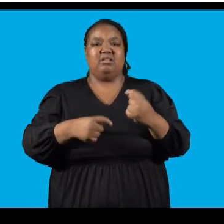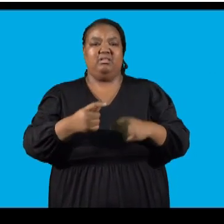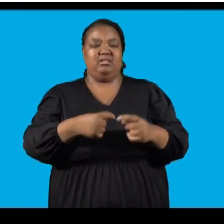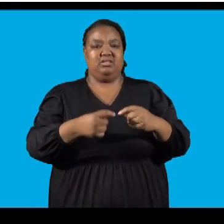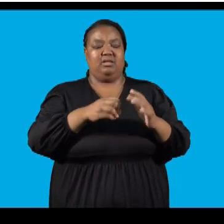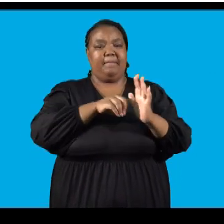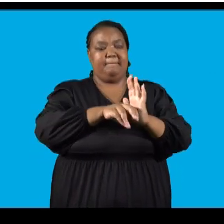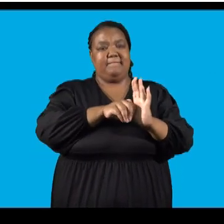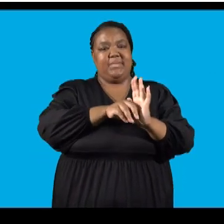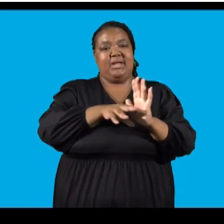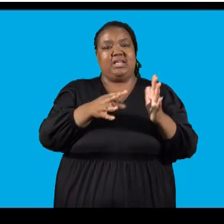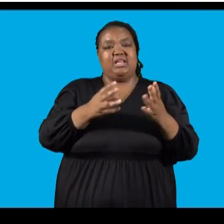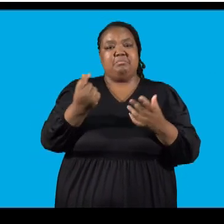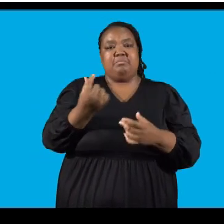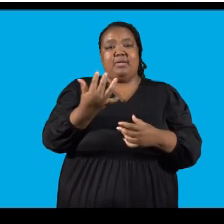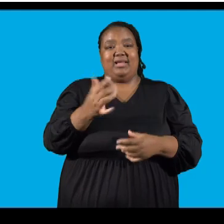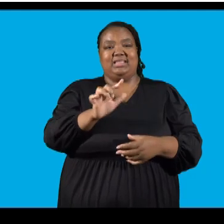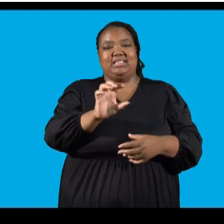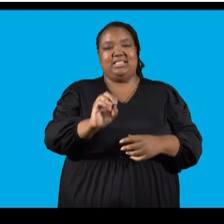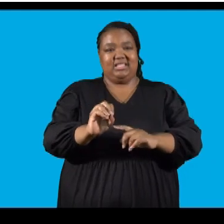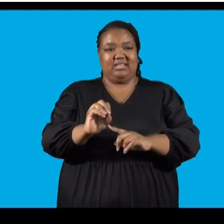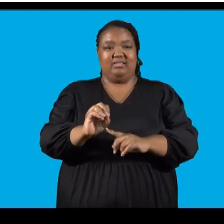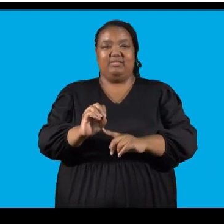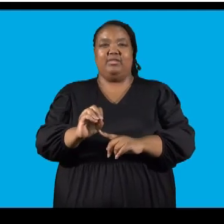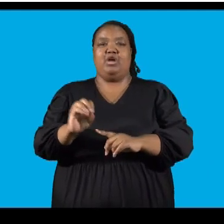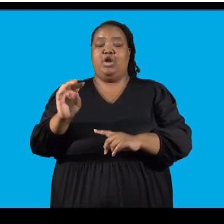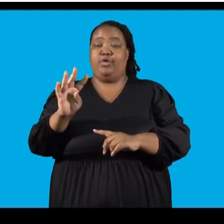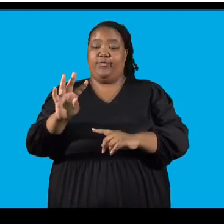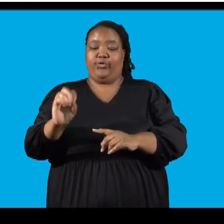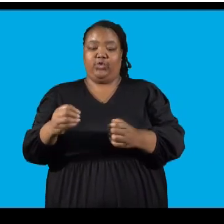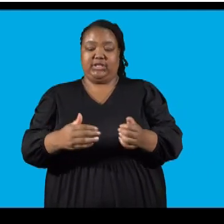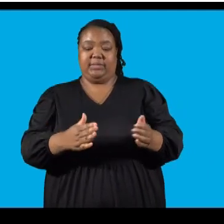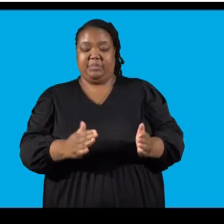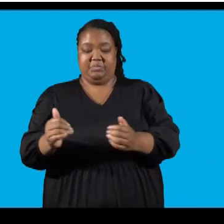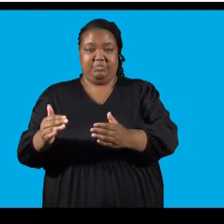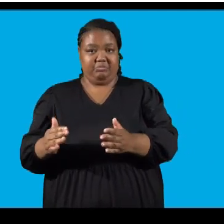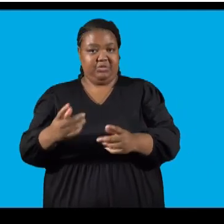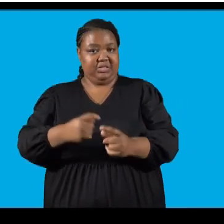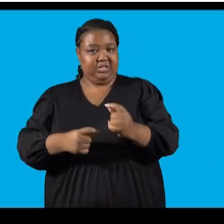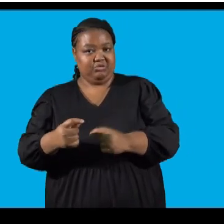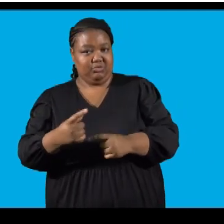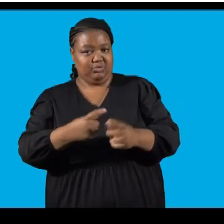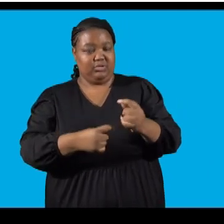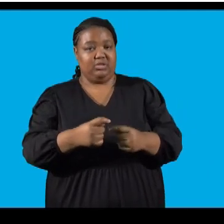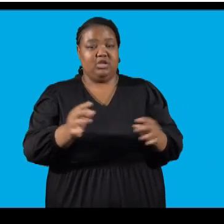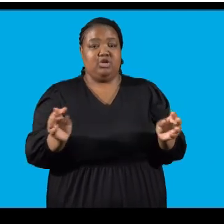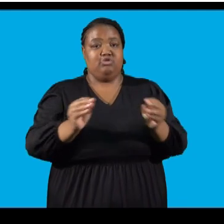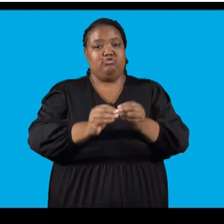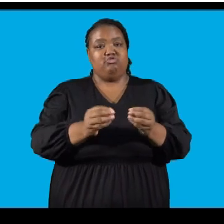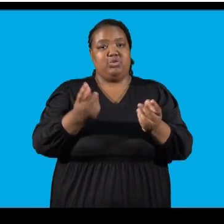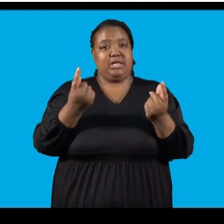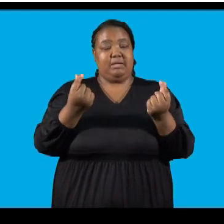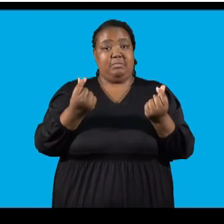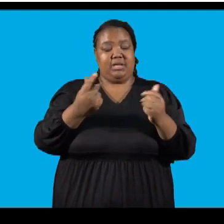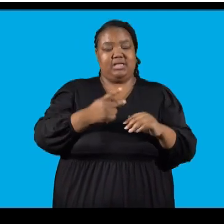selling at a market price of 70 and 40 units of output are sold. The total